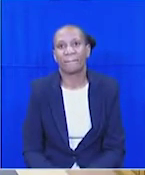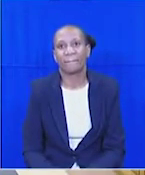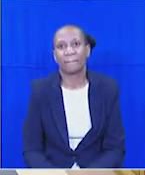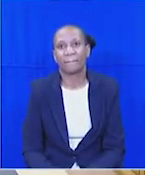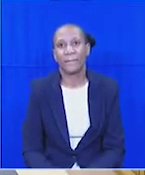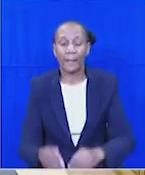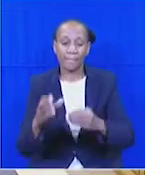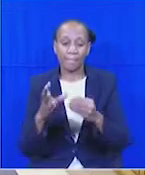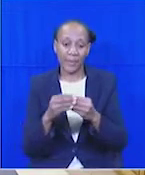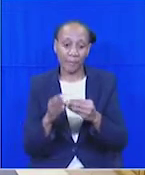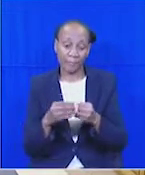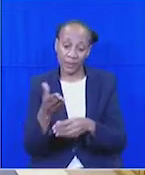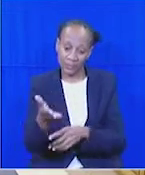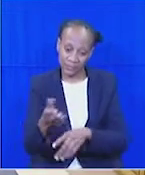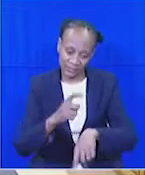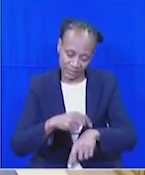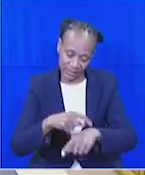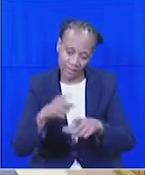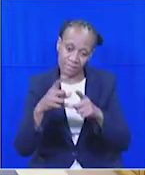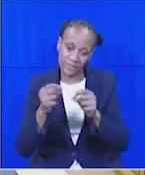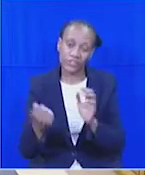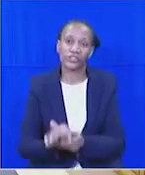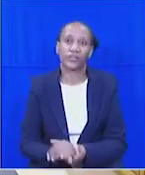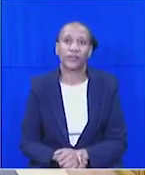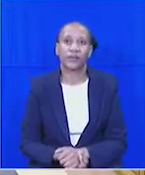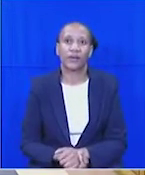has expired. They must reject this Honourable ANC.